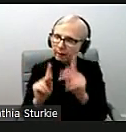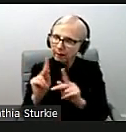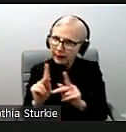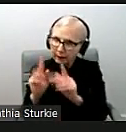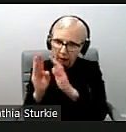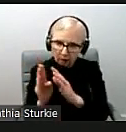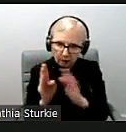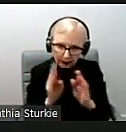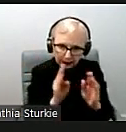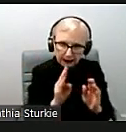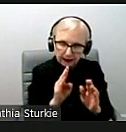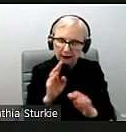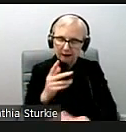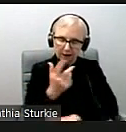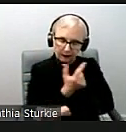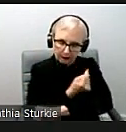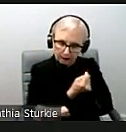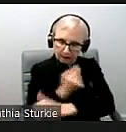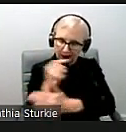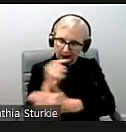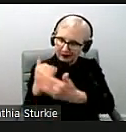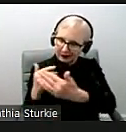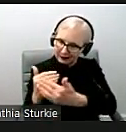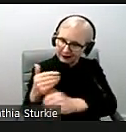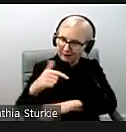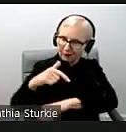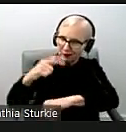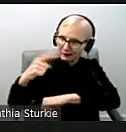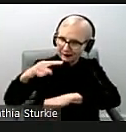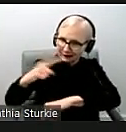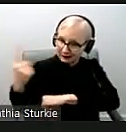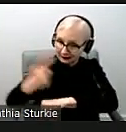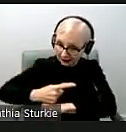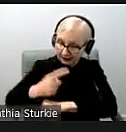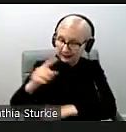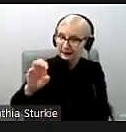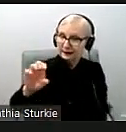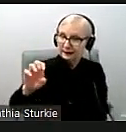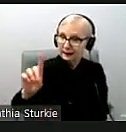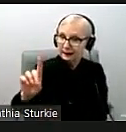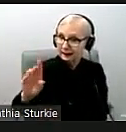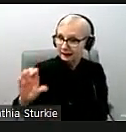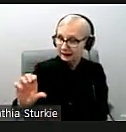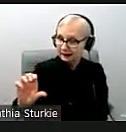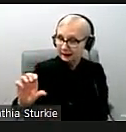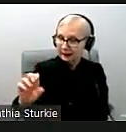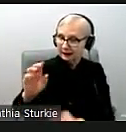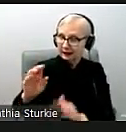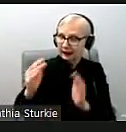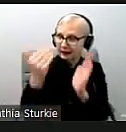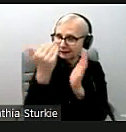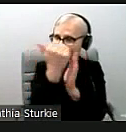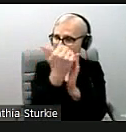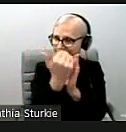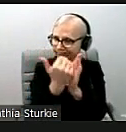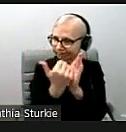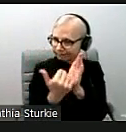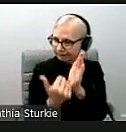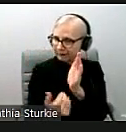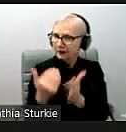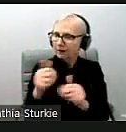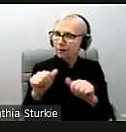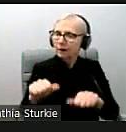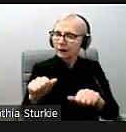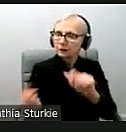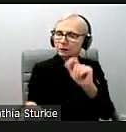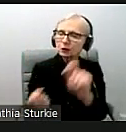they're vaccinated by Thanksgiving. And the CDC had laid out some possible changes people